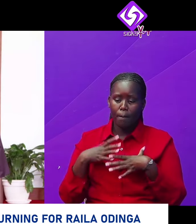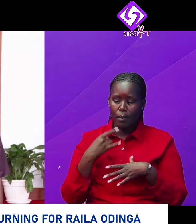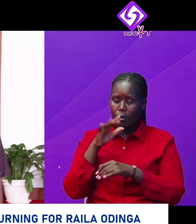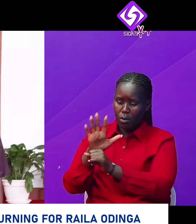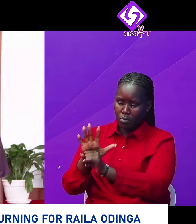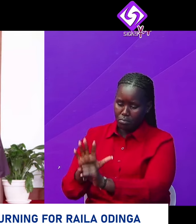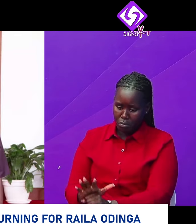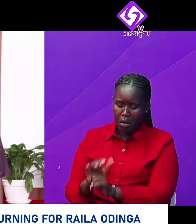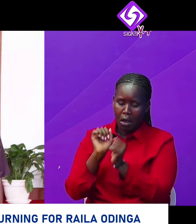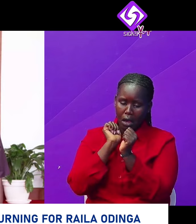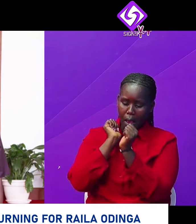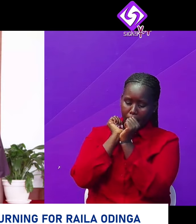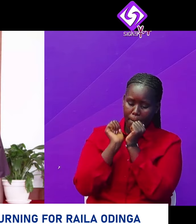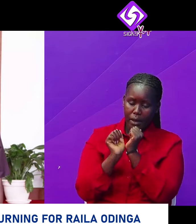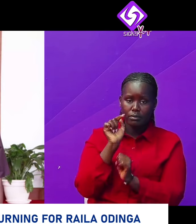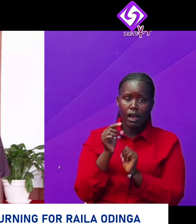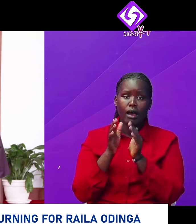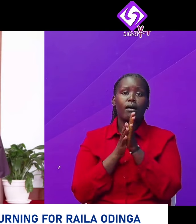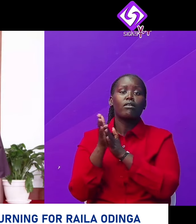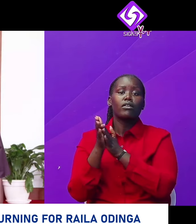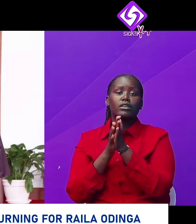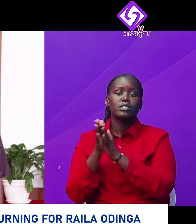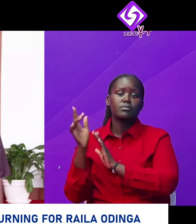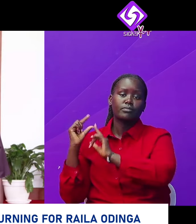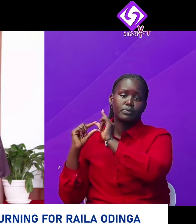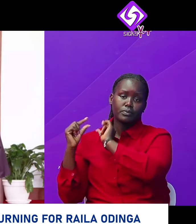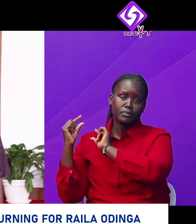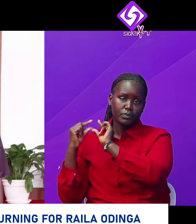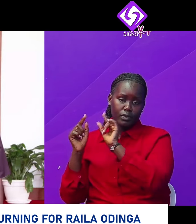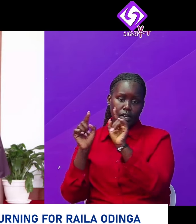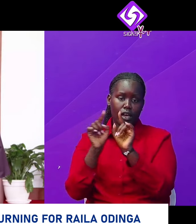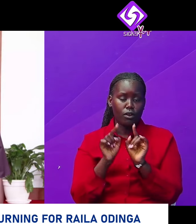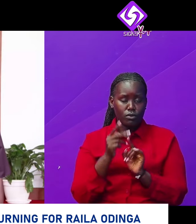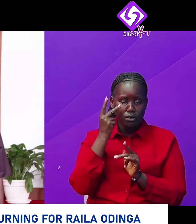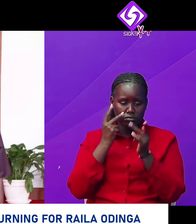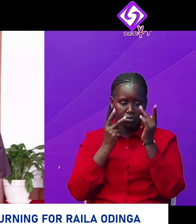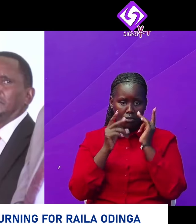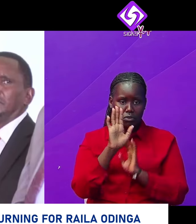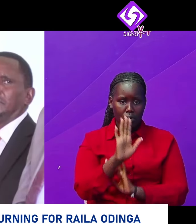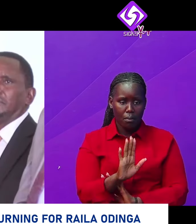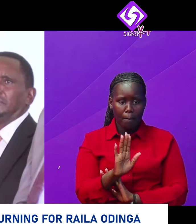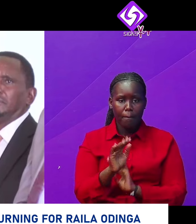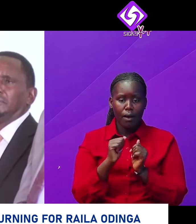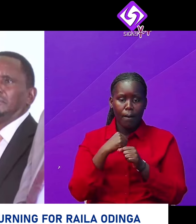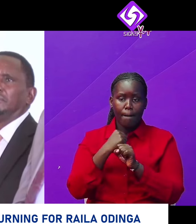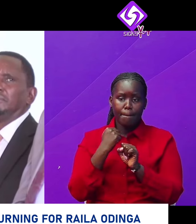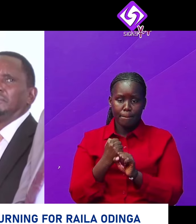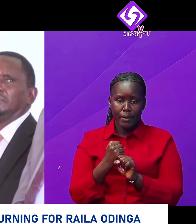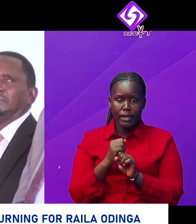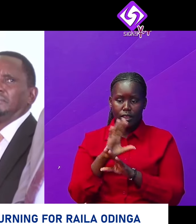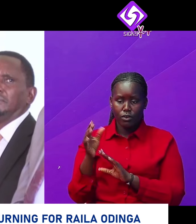conviction inspired generations, and his vision shaped the course of our history.